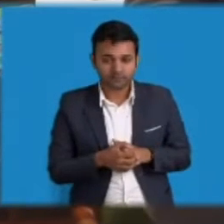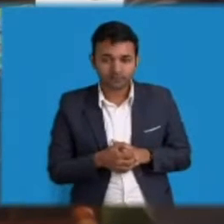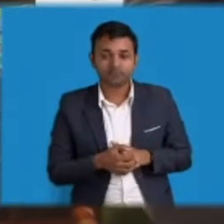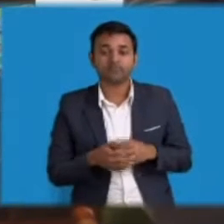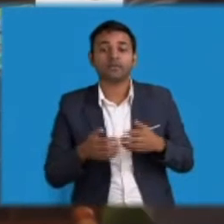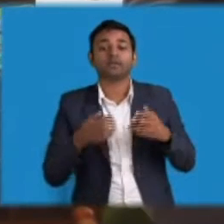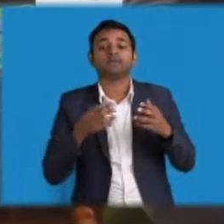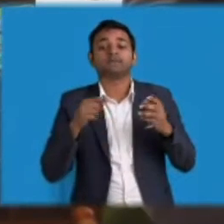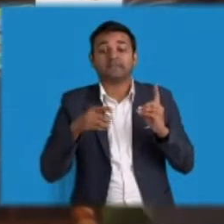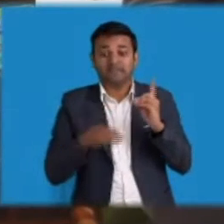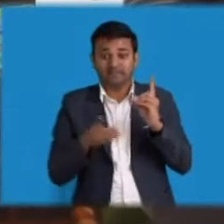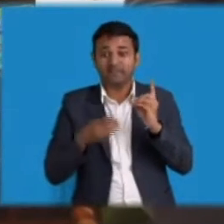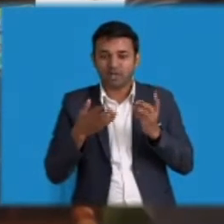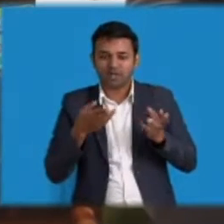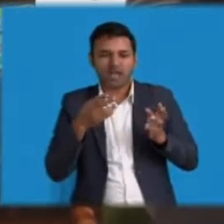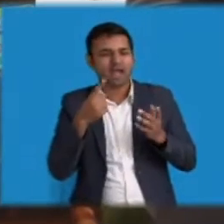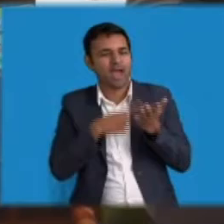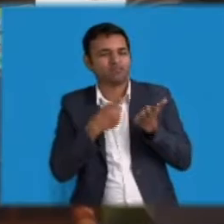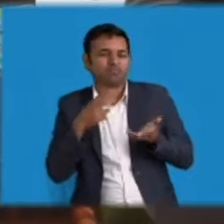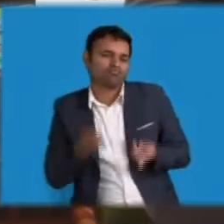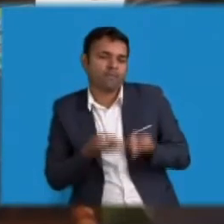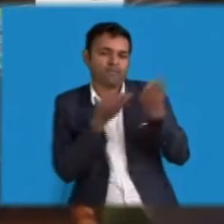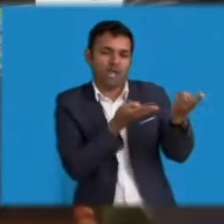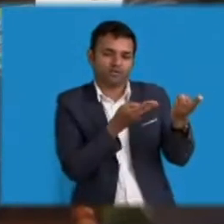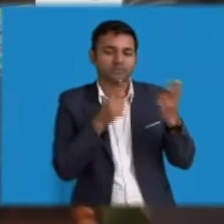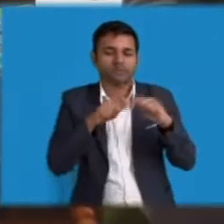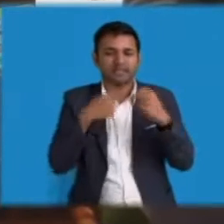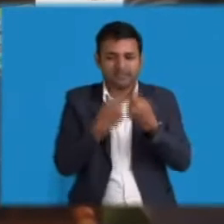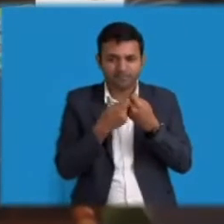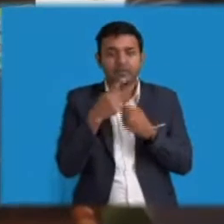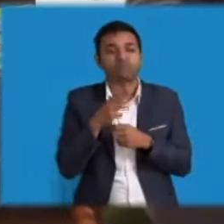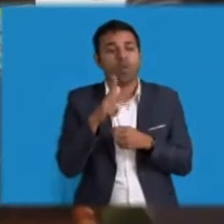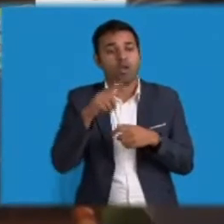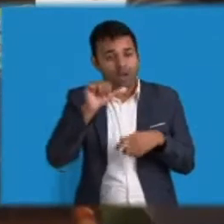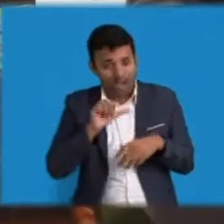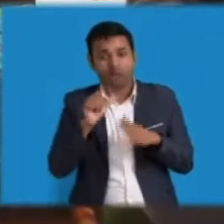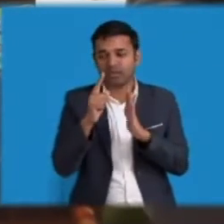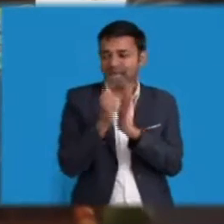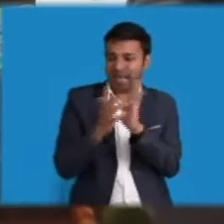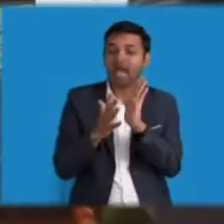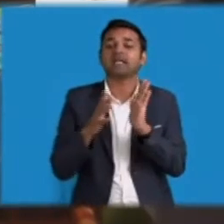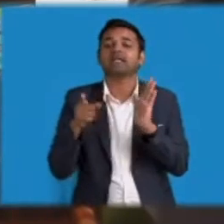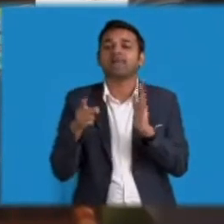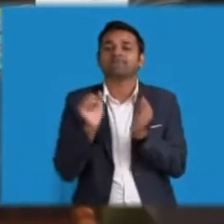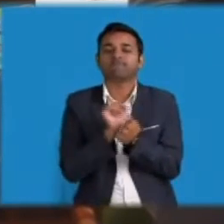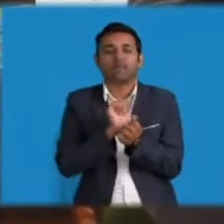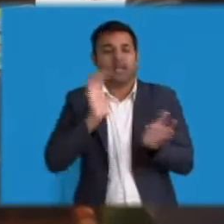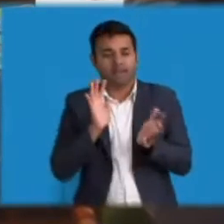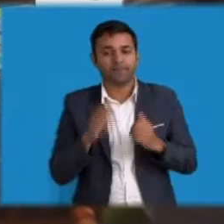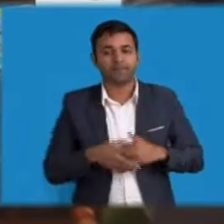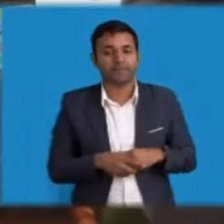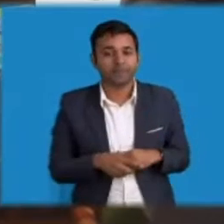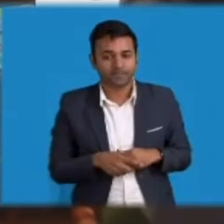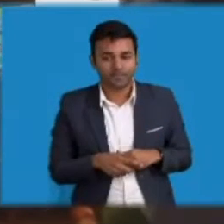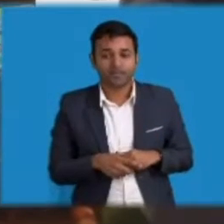with the Force Legal Service for legal verification and due diligence. A number of recommendations